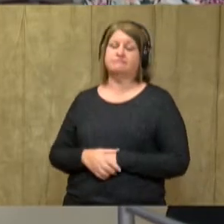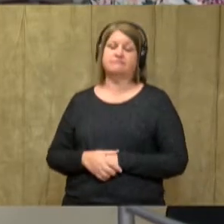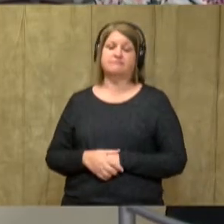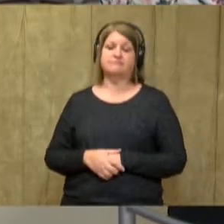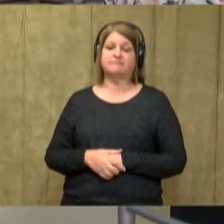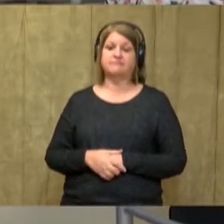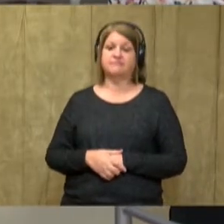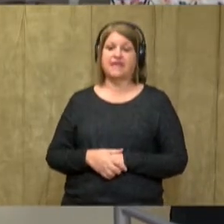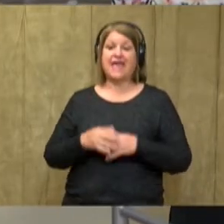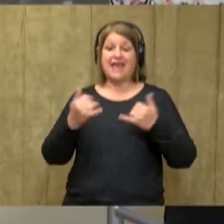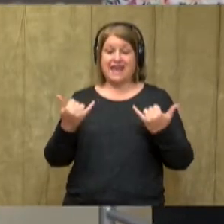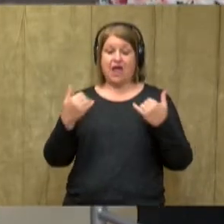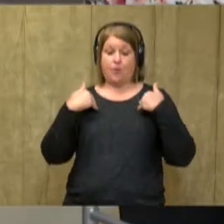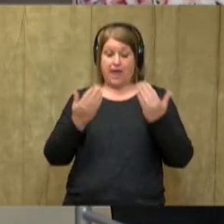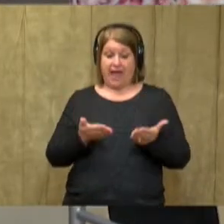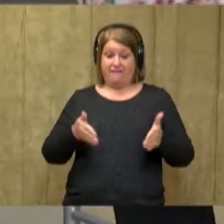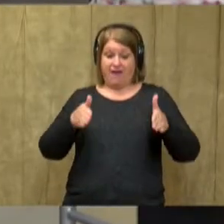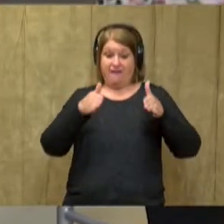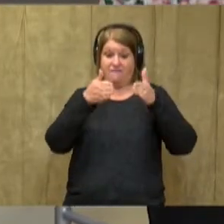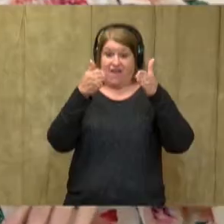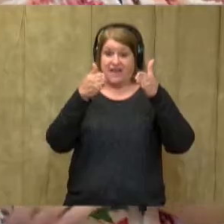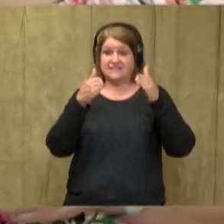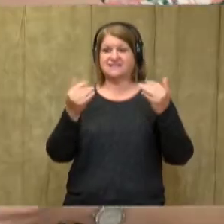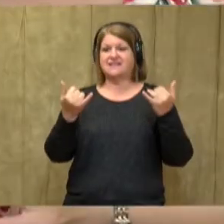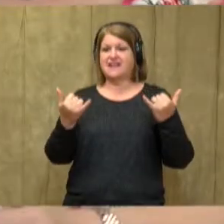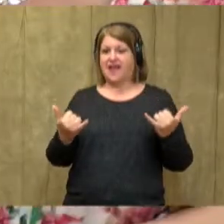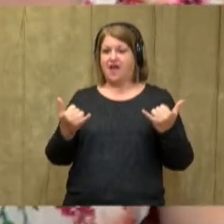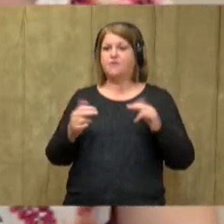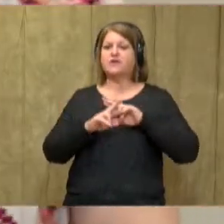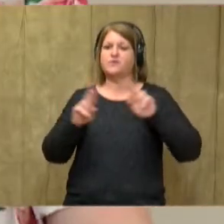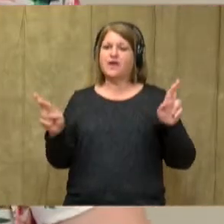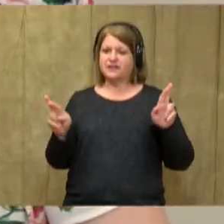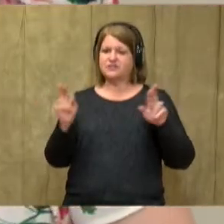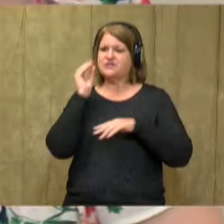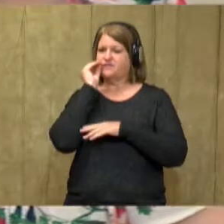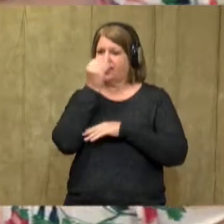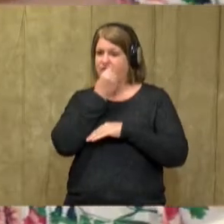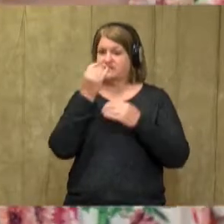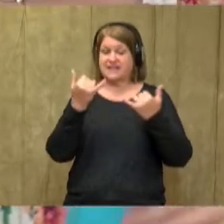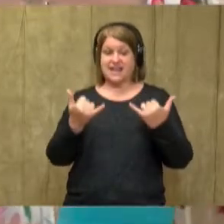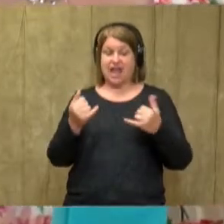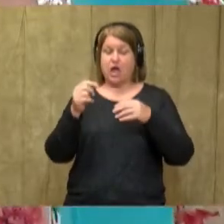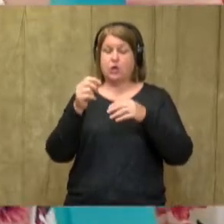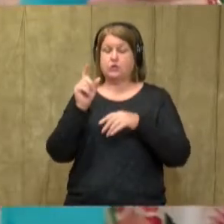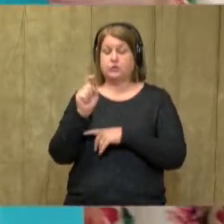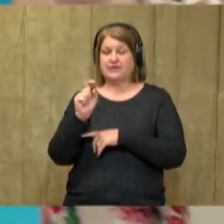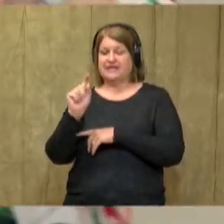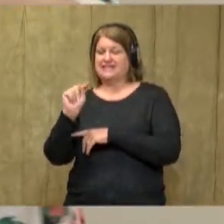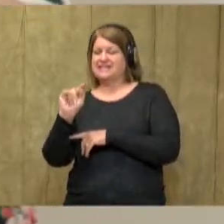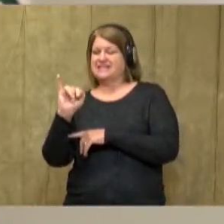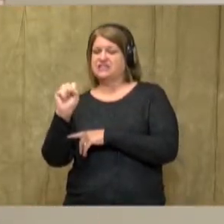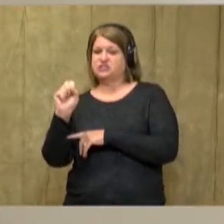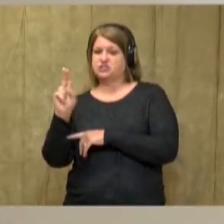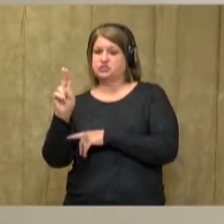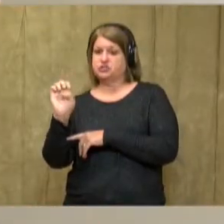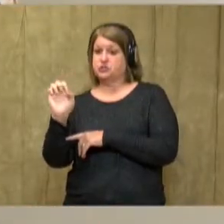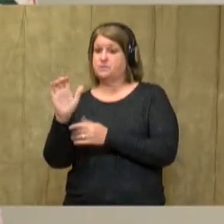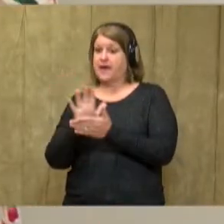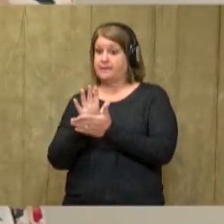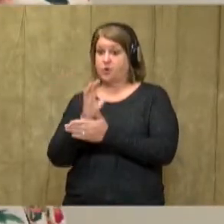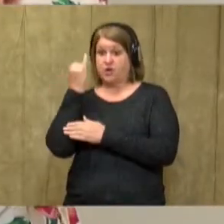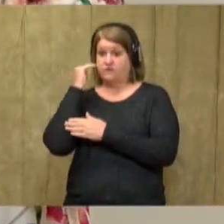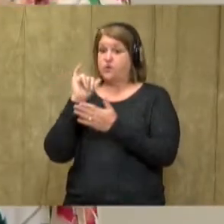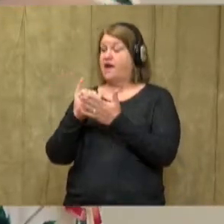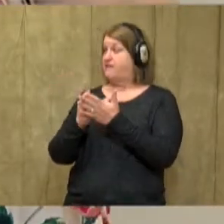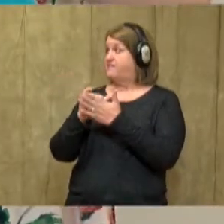All right, now we got our vase. Up here we're going to do our flowers. And this is where you need your tissue paper. Now if you have this kind of tissue paper at home